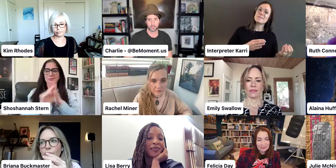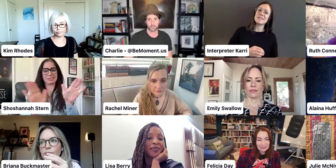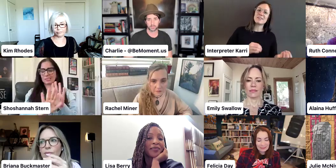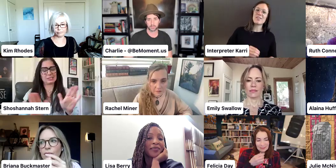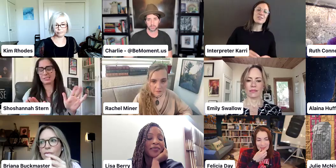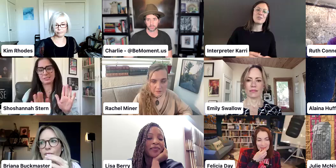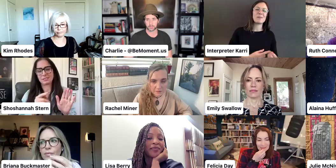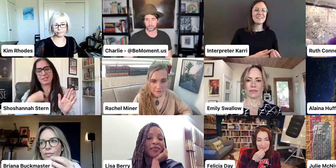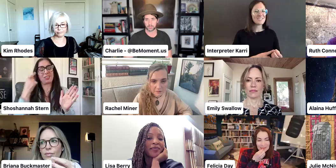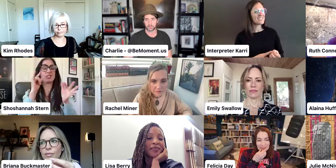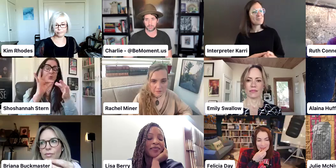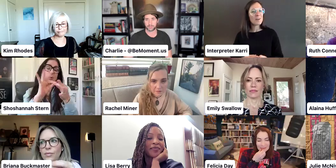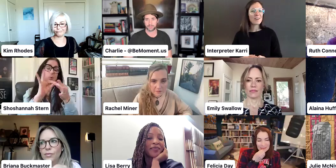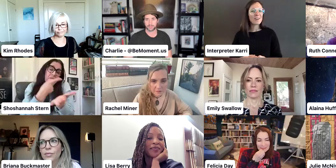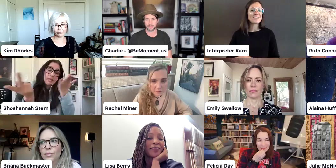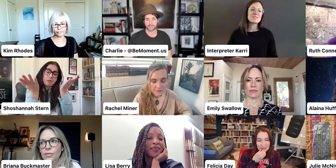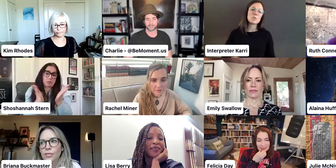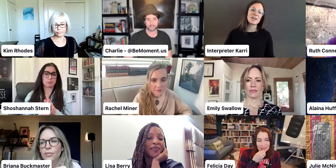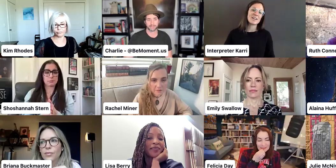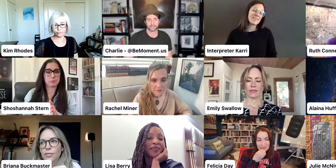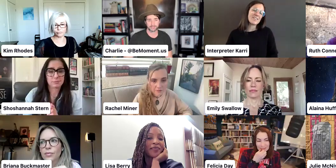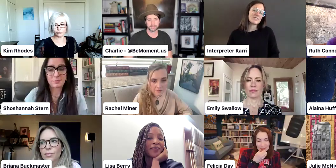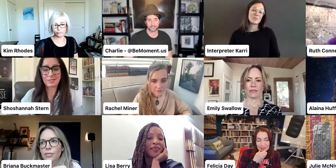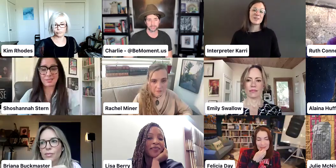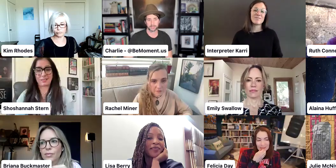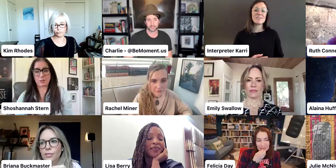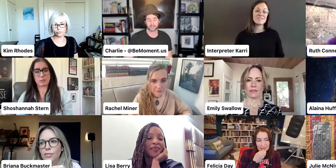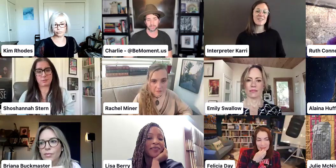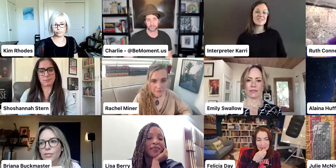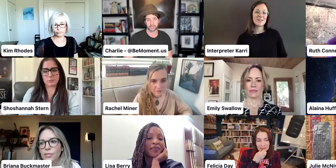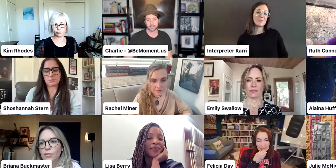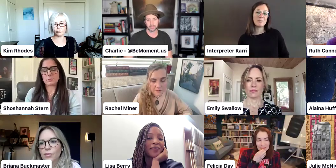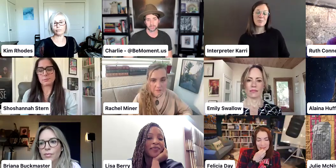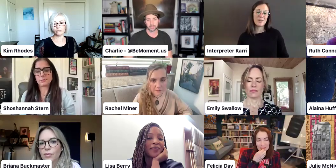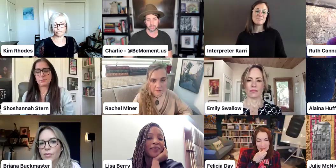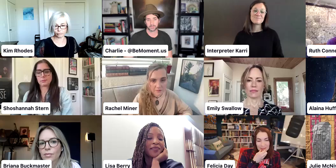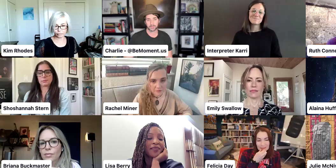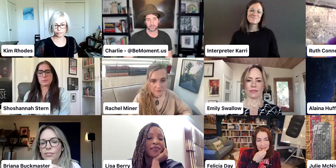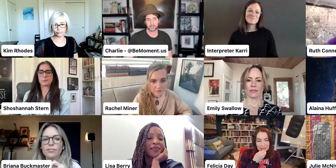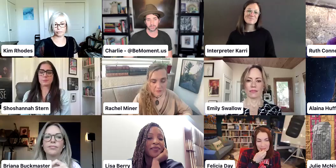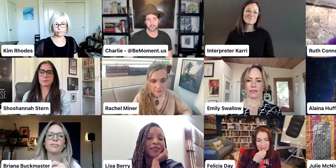the opposite of another human, it just doesn't work. It doesn't work. And I think that the story fails if that's how people write.